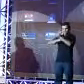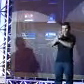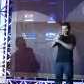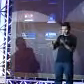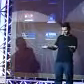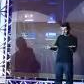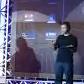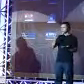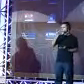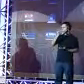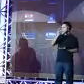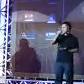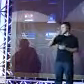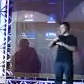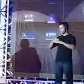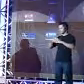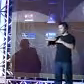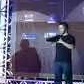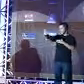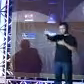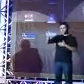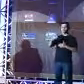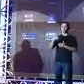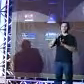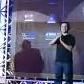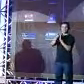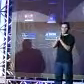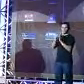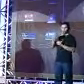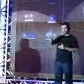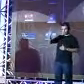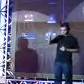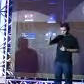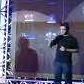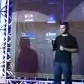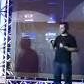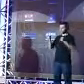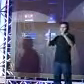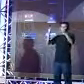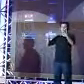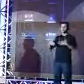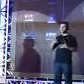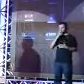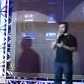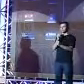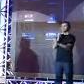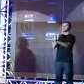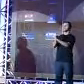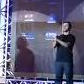Whilst there are few people in the world that doubt its urgency and importance,